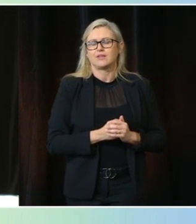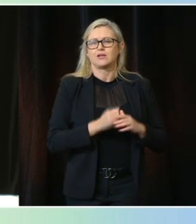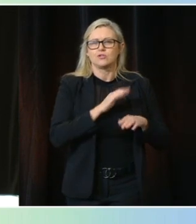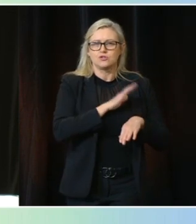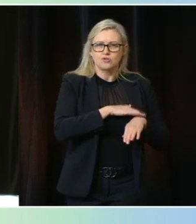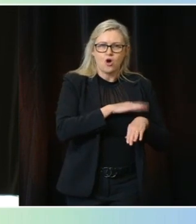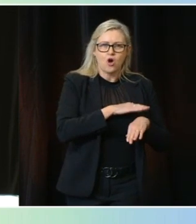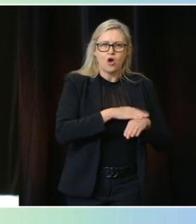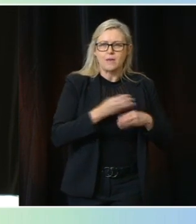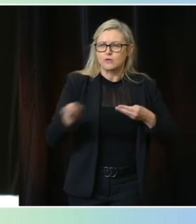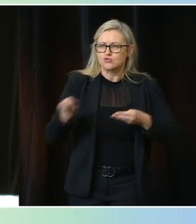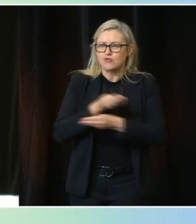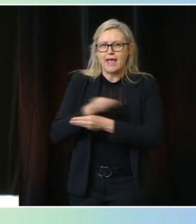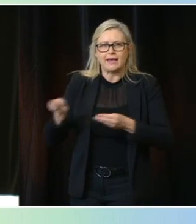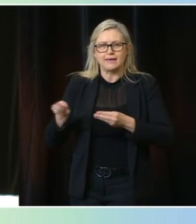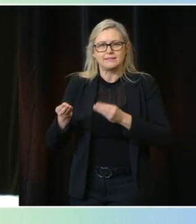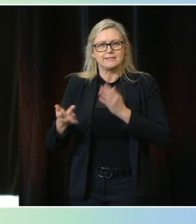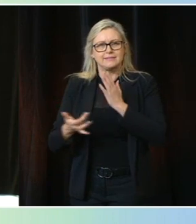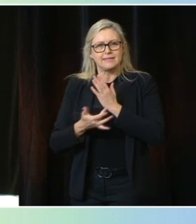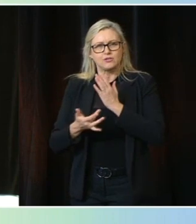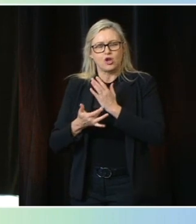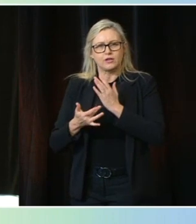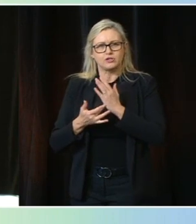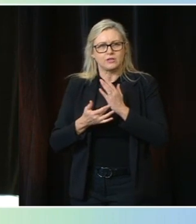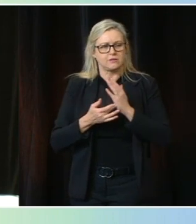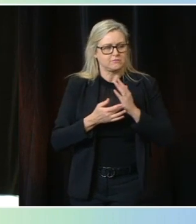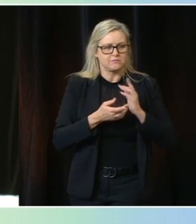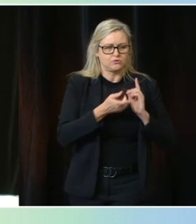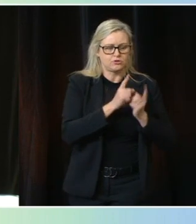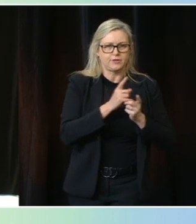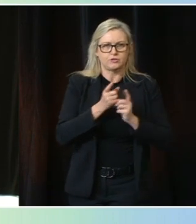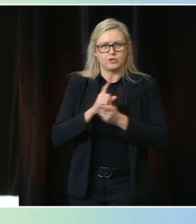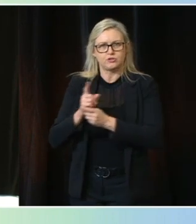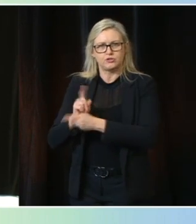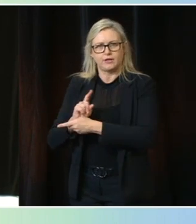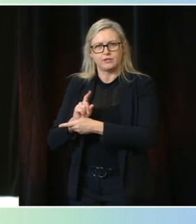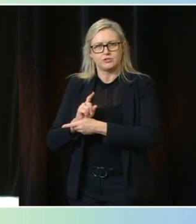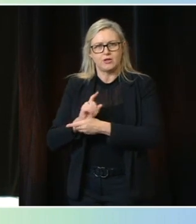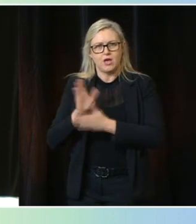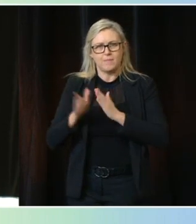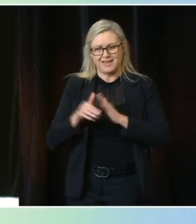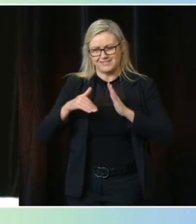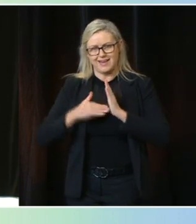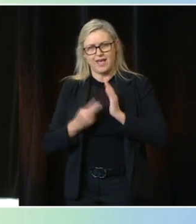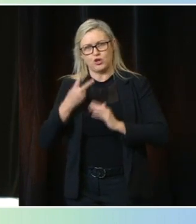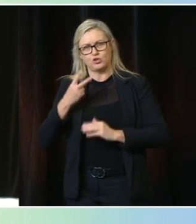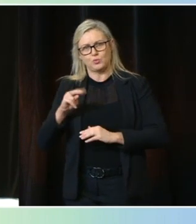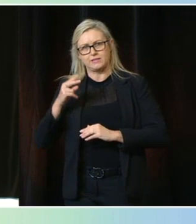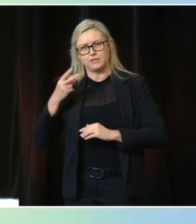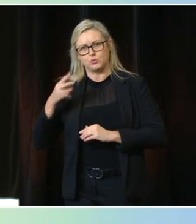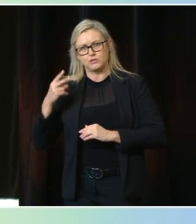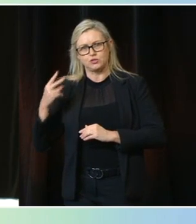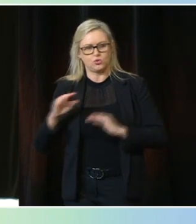and technology mean that we confront a very different set of challenges in our globalized